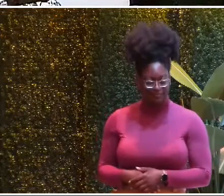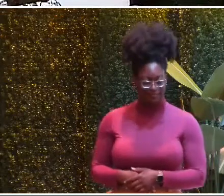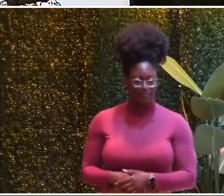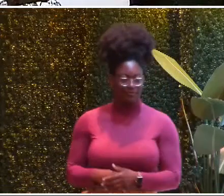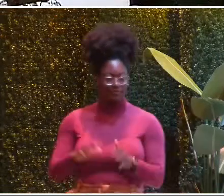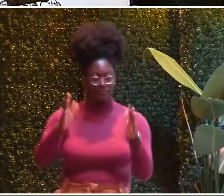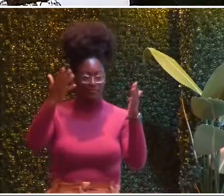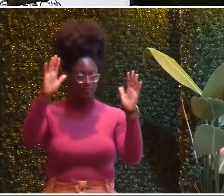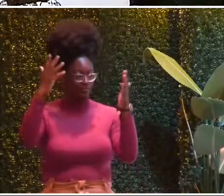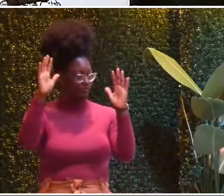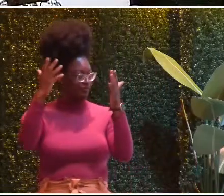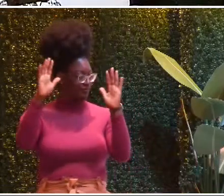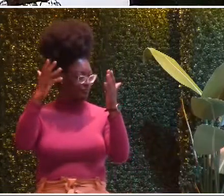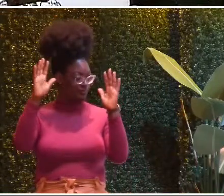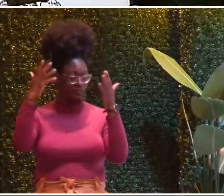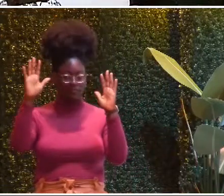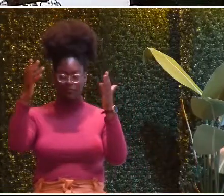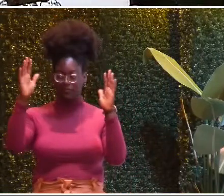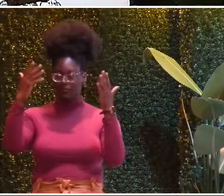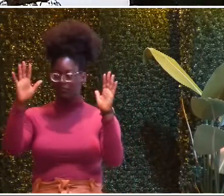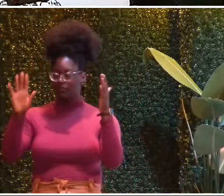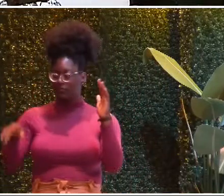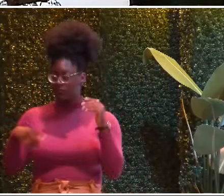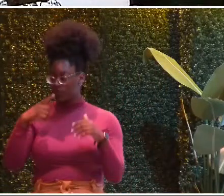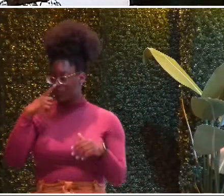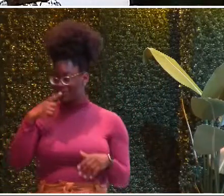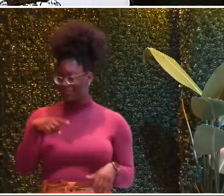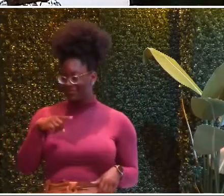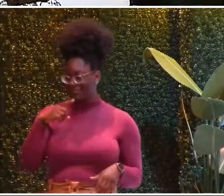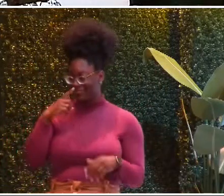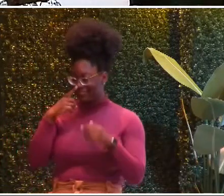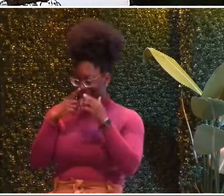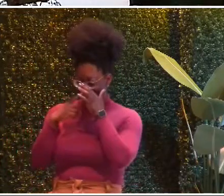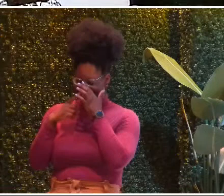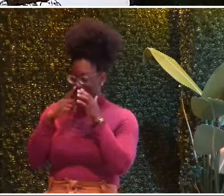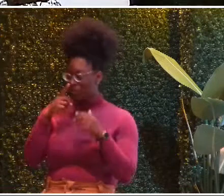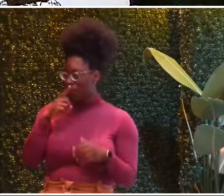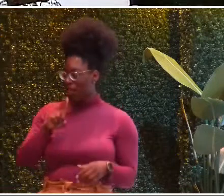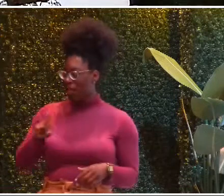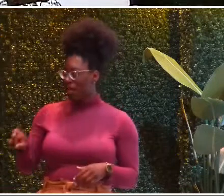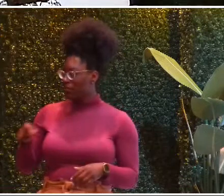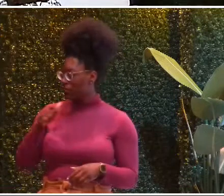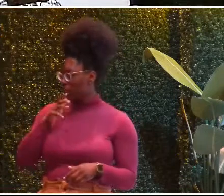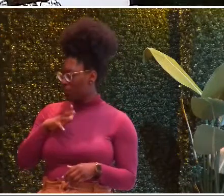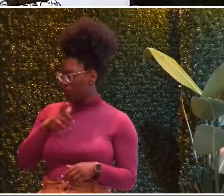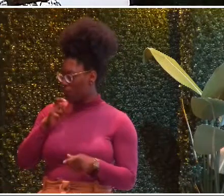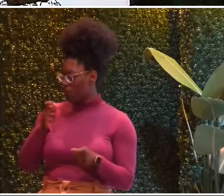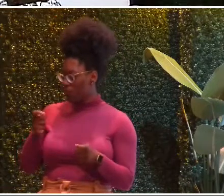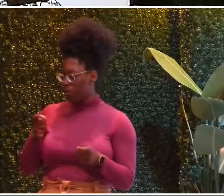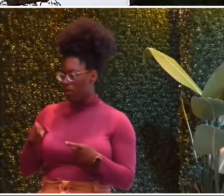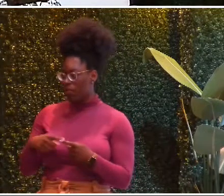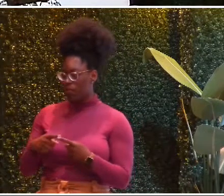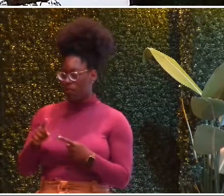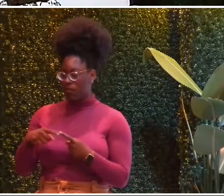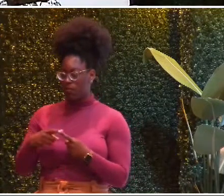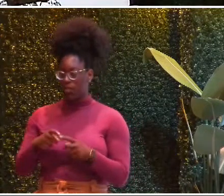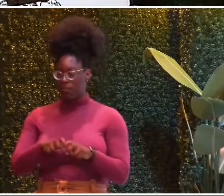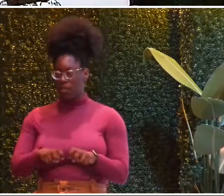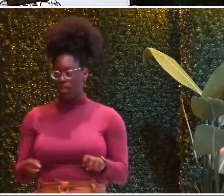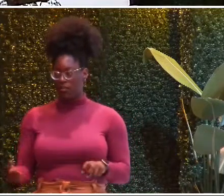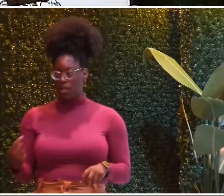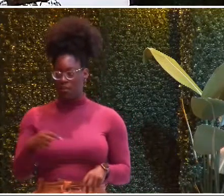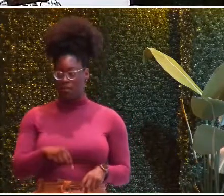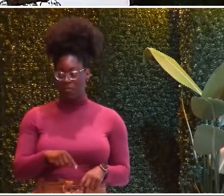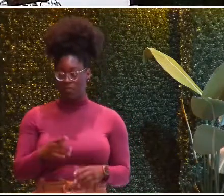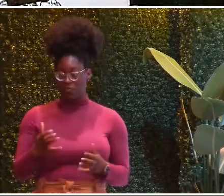hurt me. I'm a hot girl, I do hot shit. Spanish income on my outfit. I don't